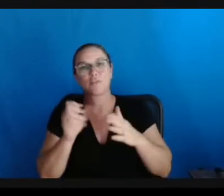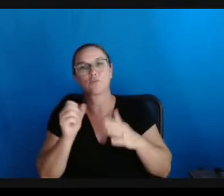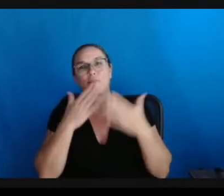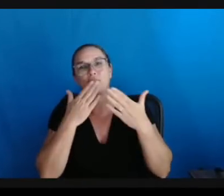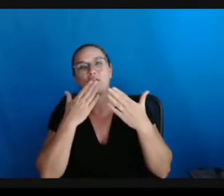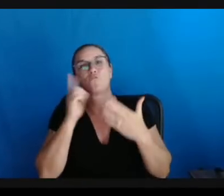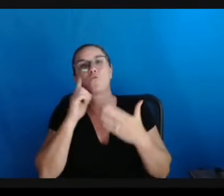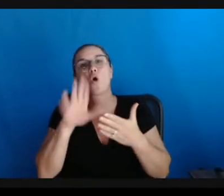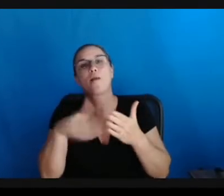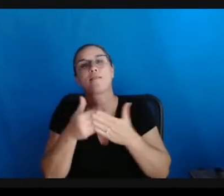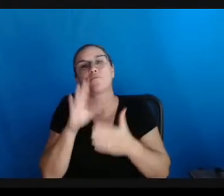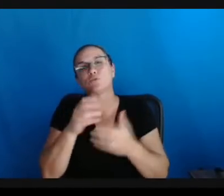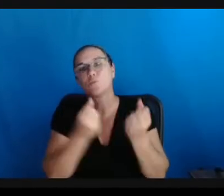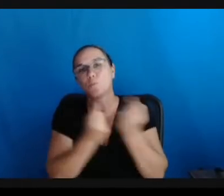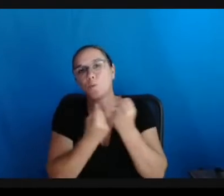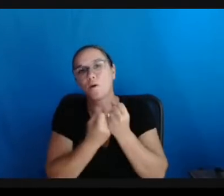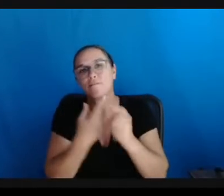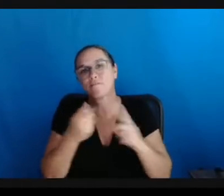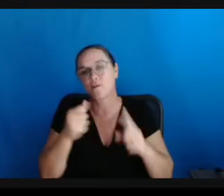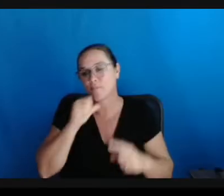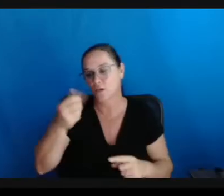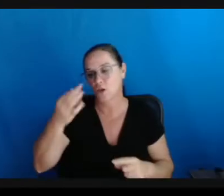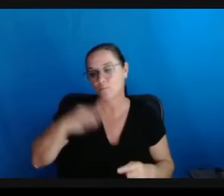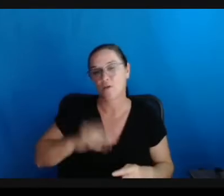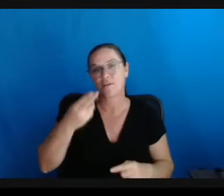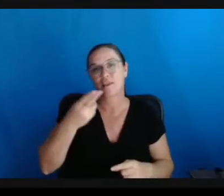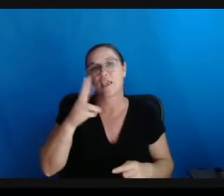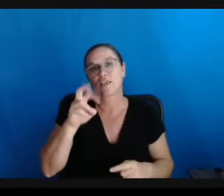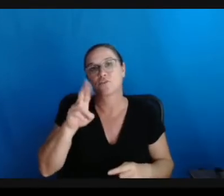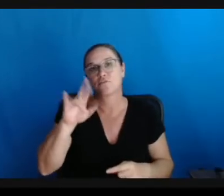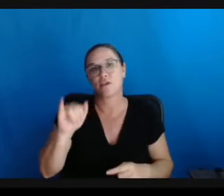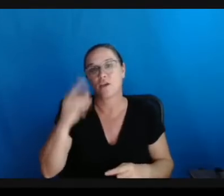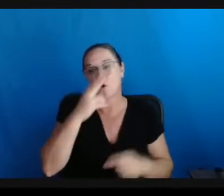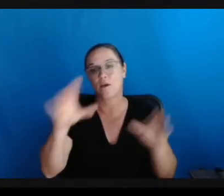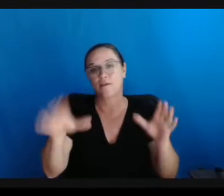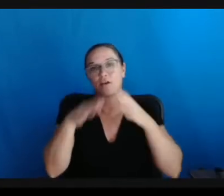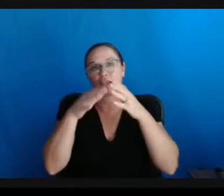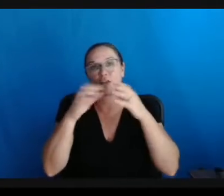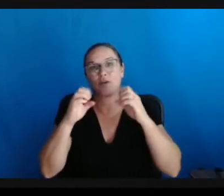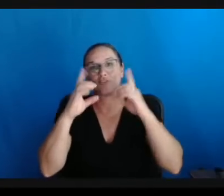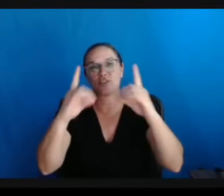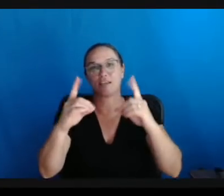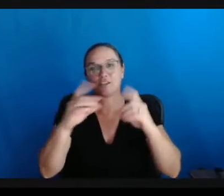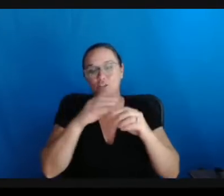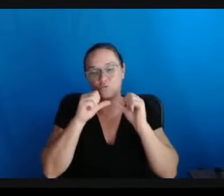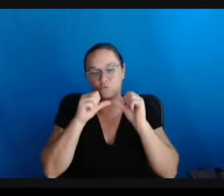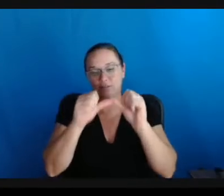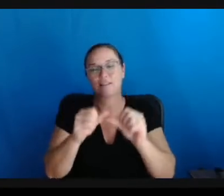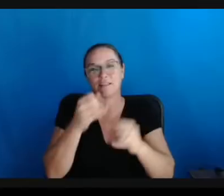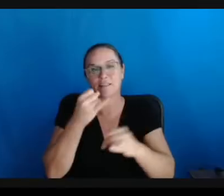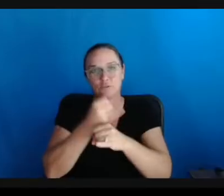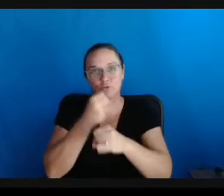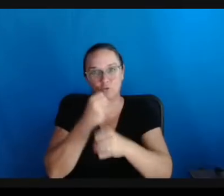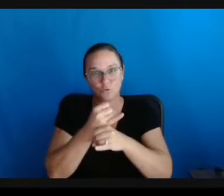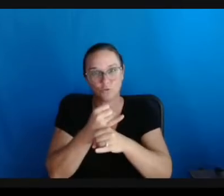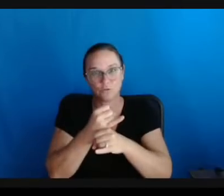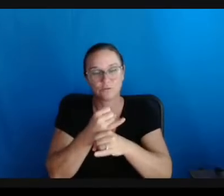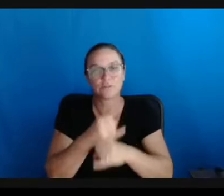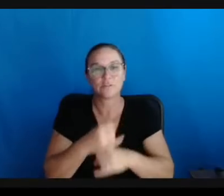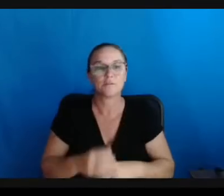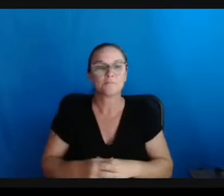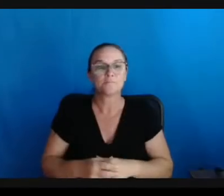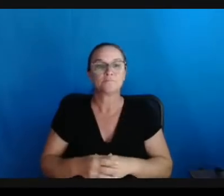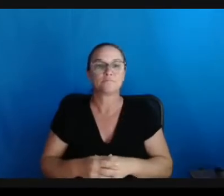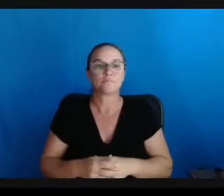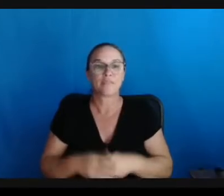support from our nonprofit HVERI, the Hawaiian Volcano Education and Resilience Institute. So that